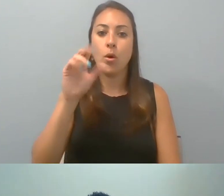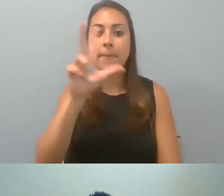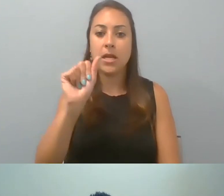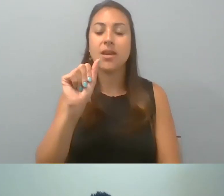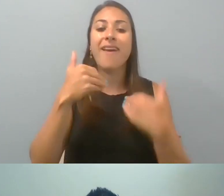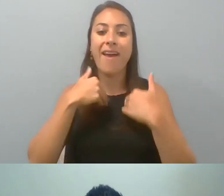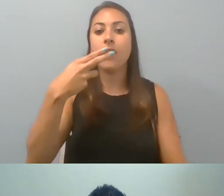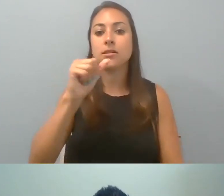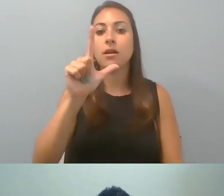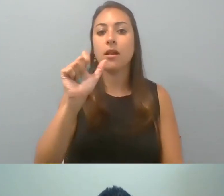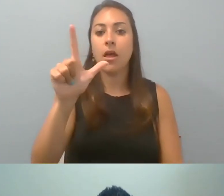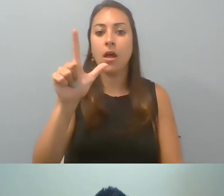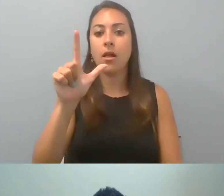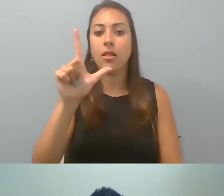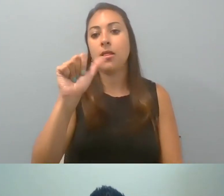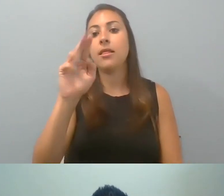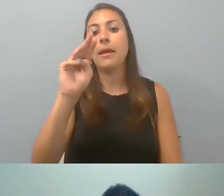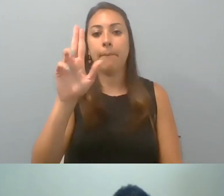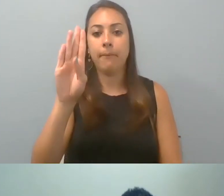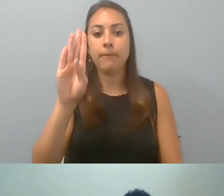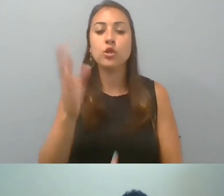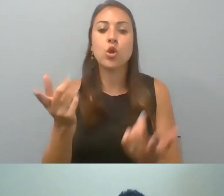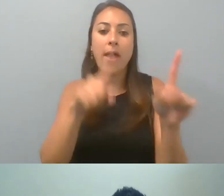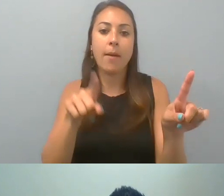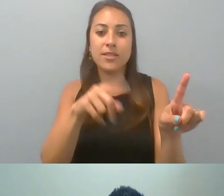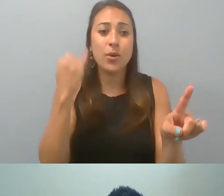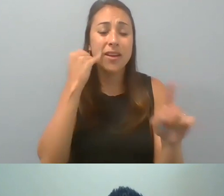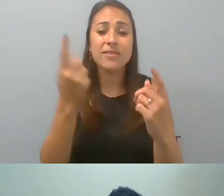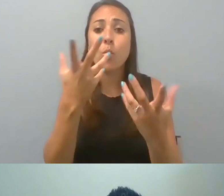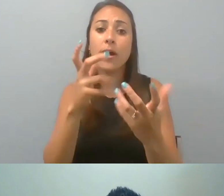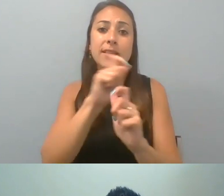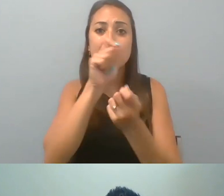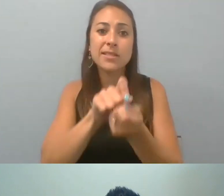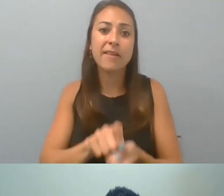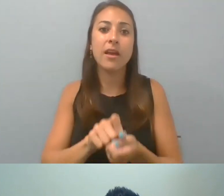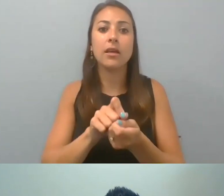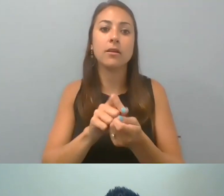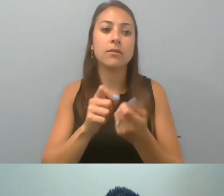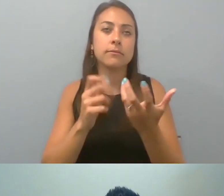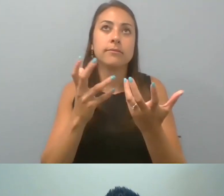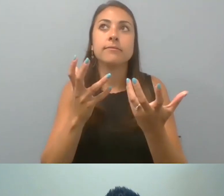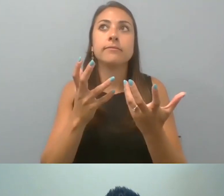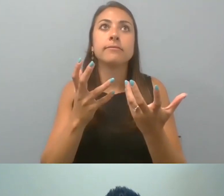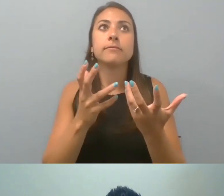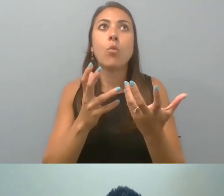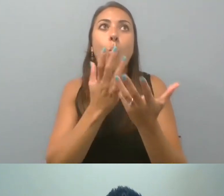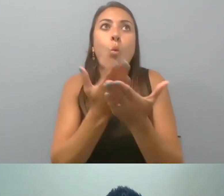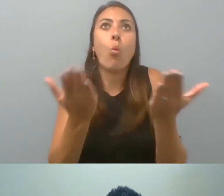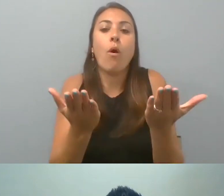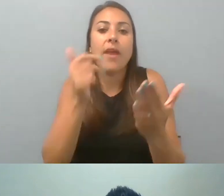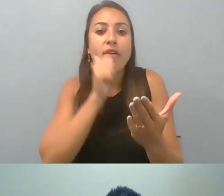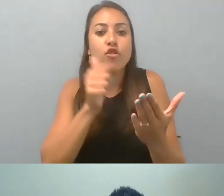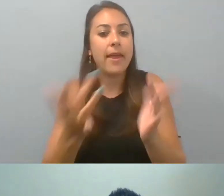there are these things that are happening across campus. If somebody wants sort of like a rundown of exactly what those items are, they can